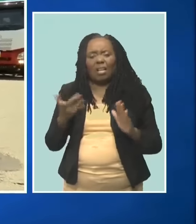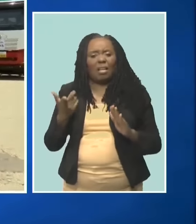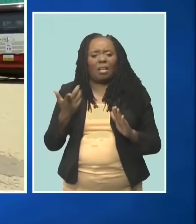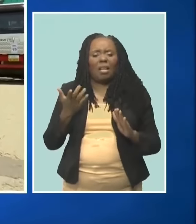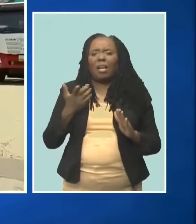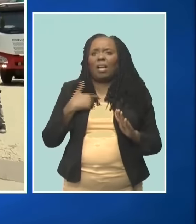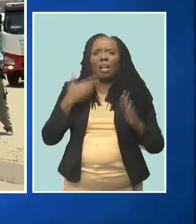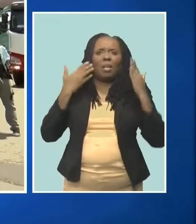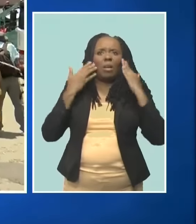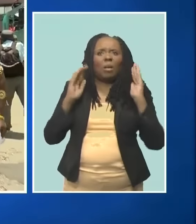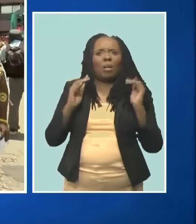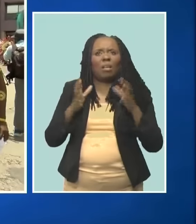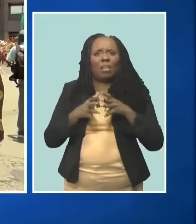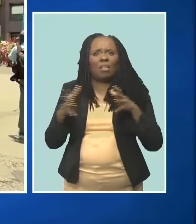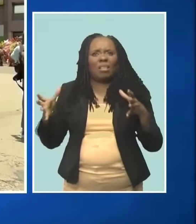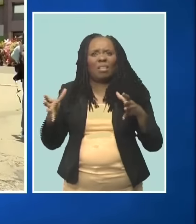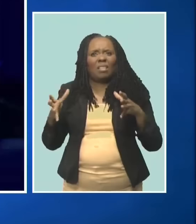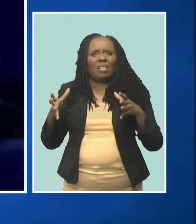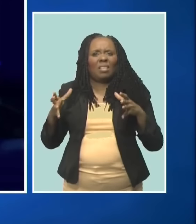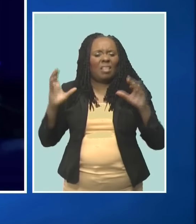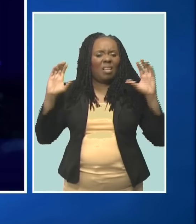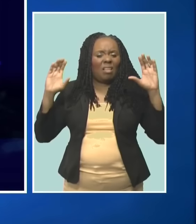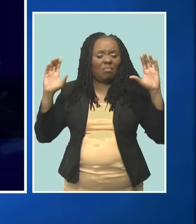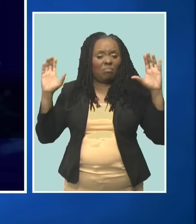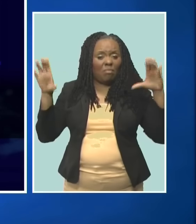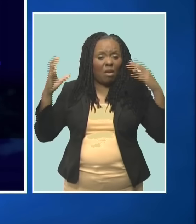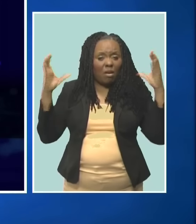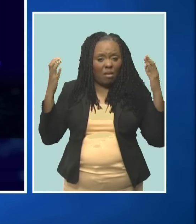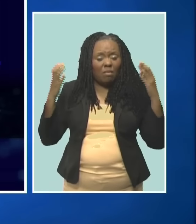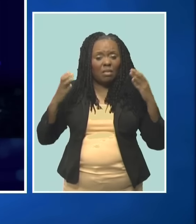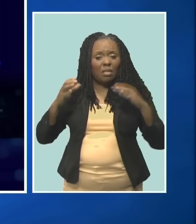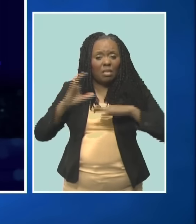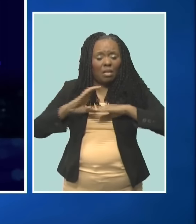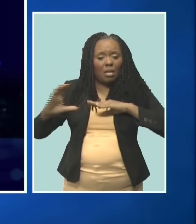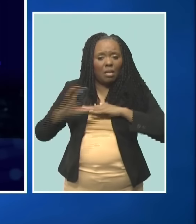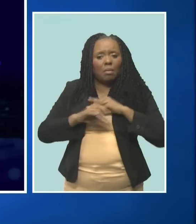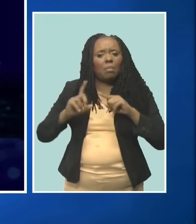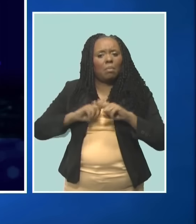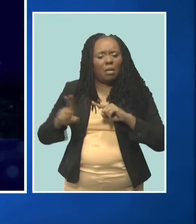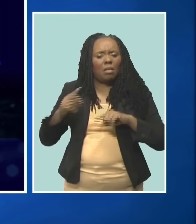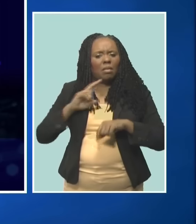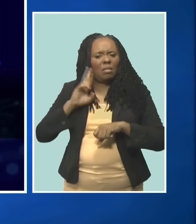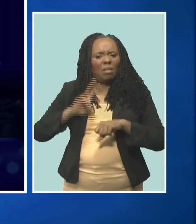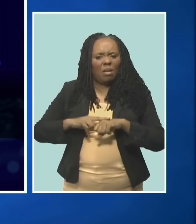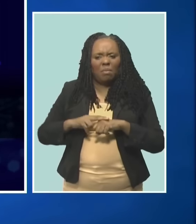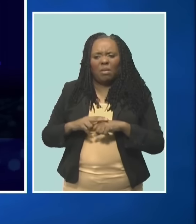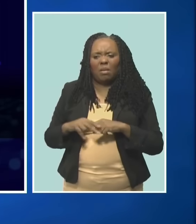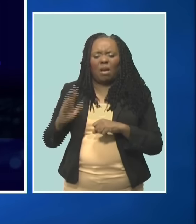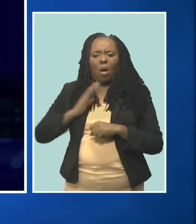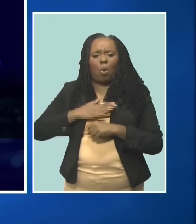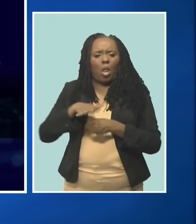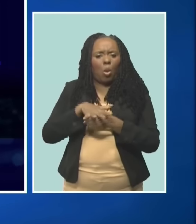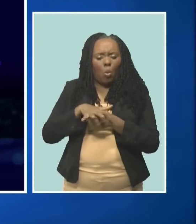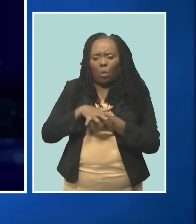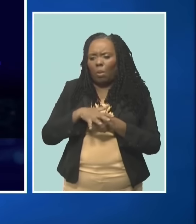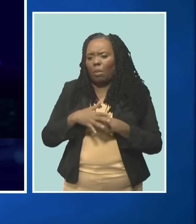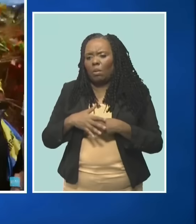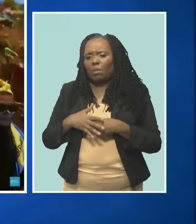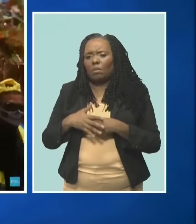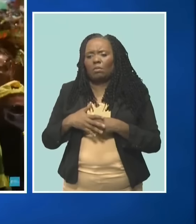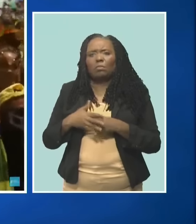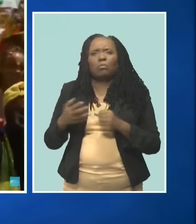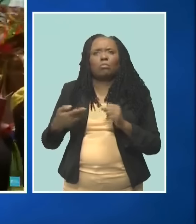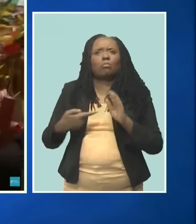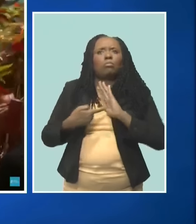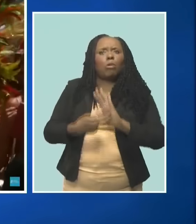become that. But we used to really have a lot of our local intrinsic artists being involved and bringing